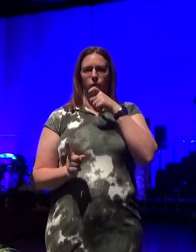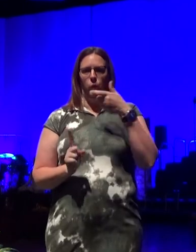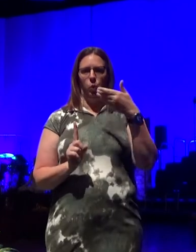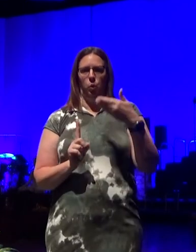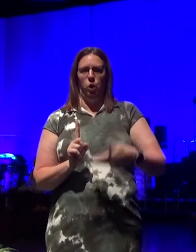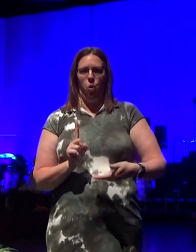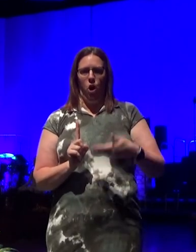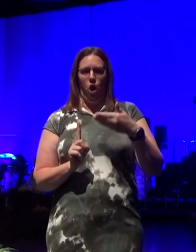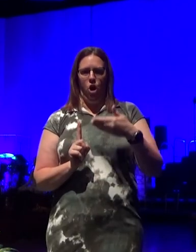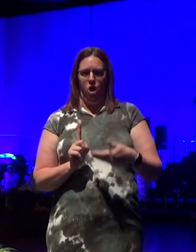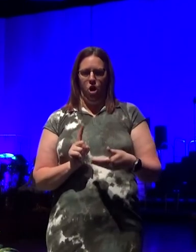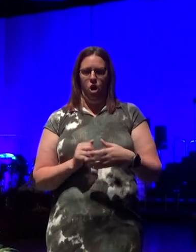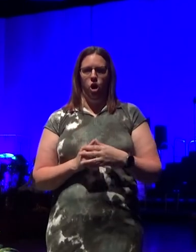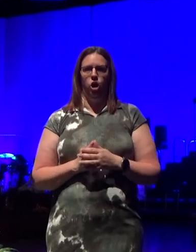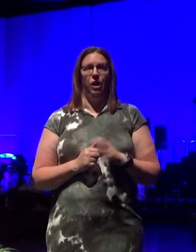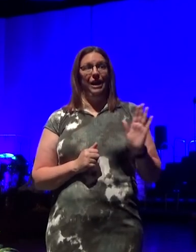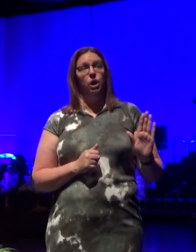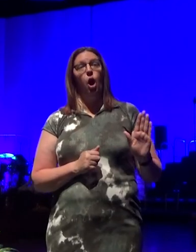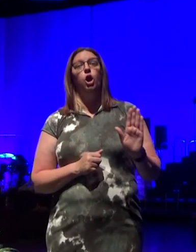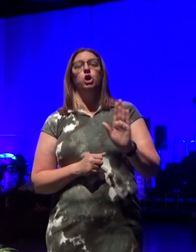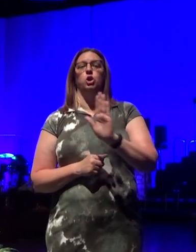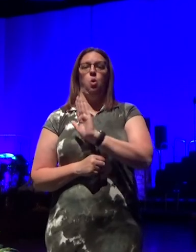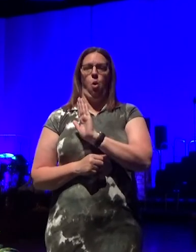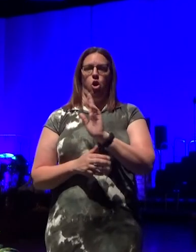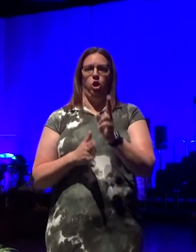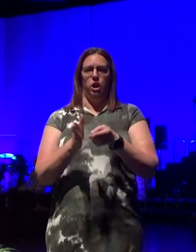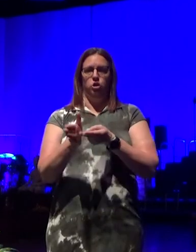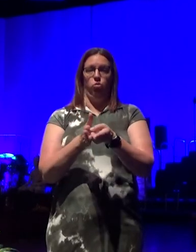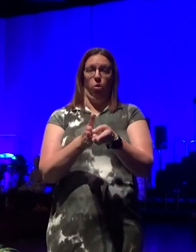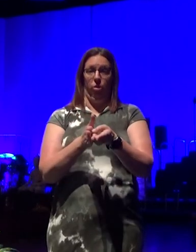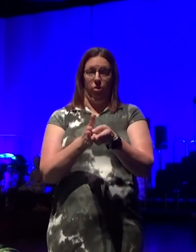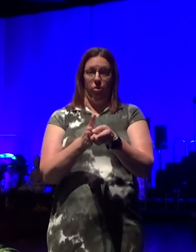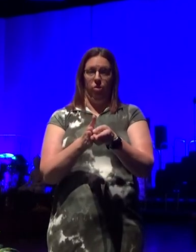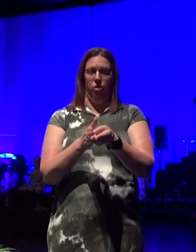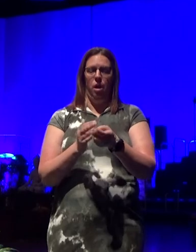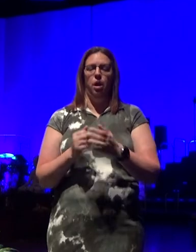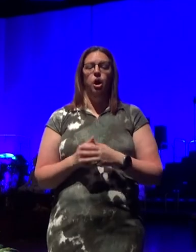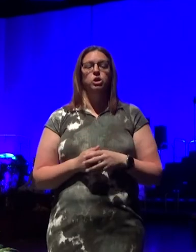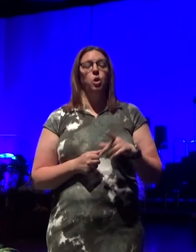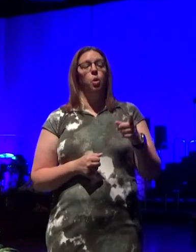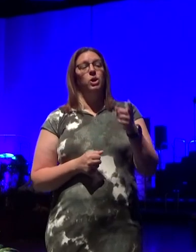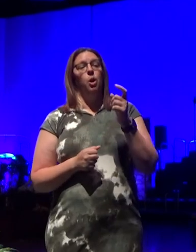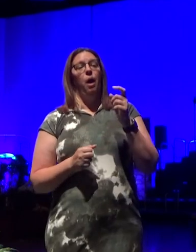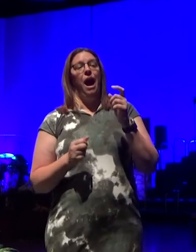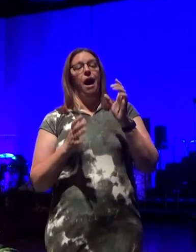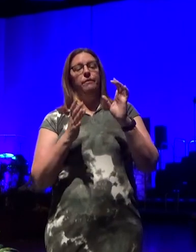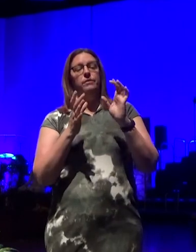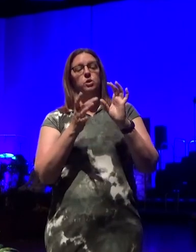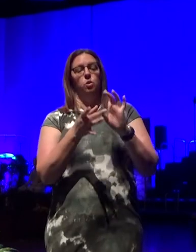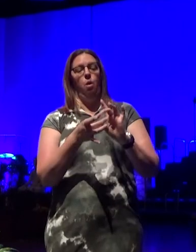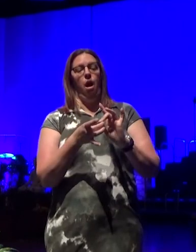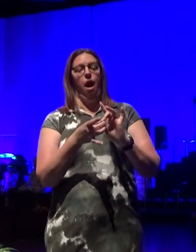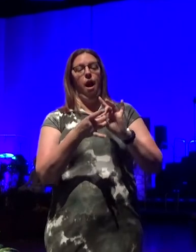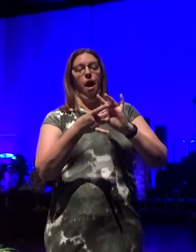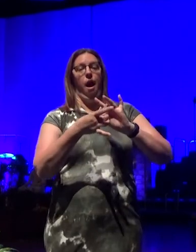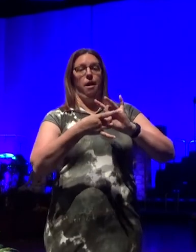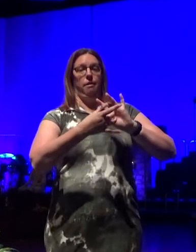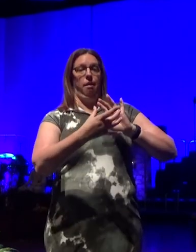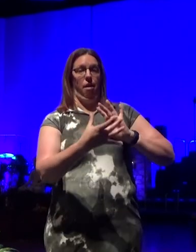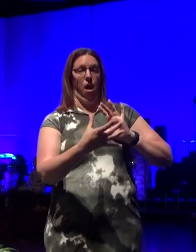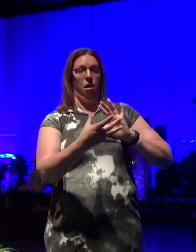truth. Unlock the knowledge that there is an infinite, yes, infinite power within